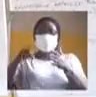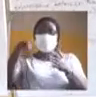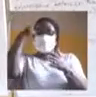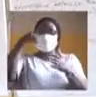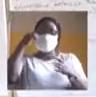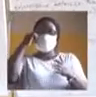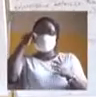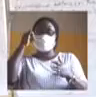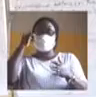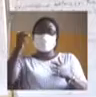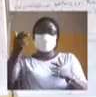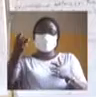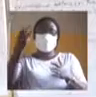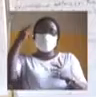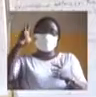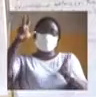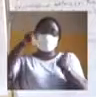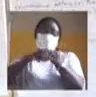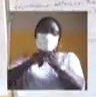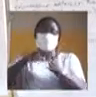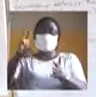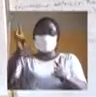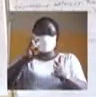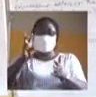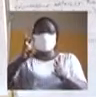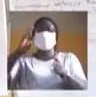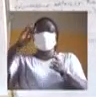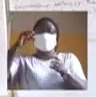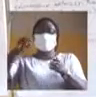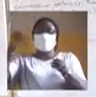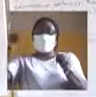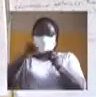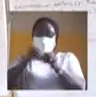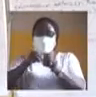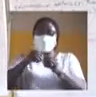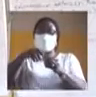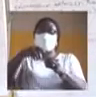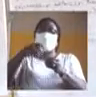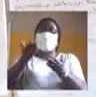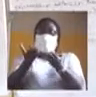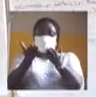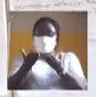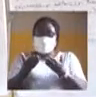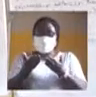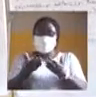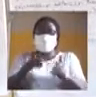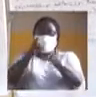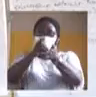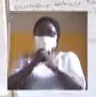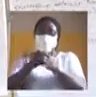all derived demand commodities. Now, talking about joint or complementary